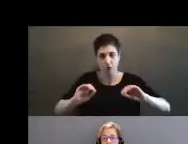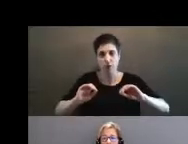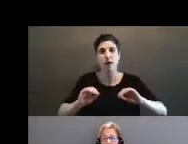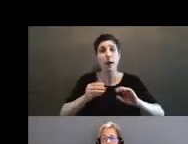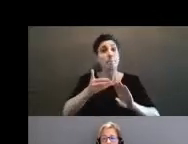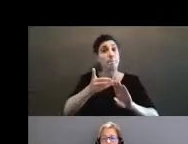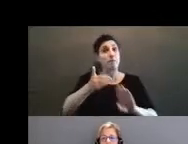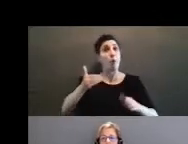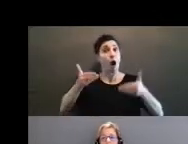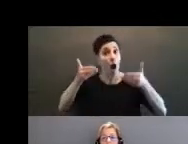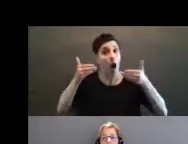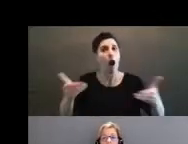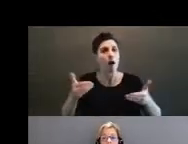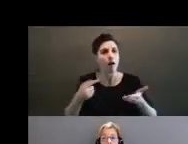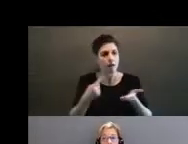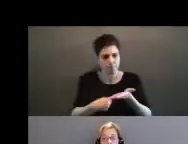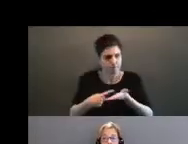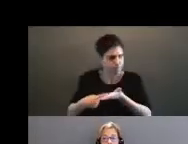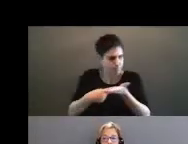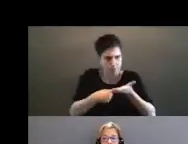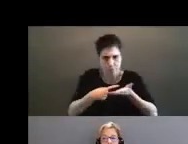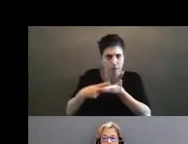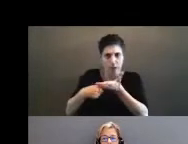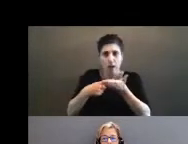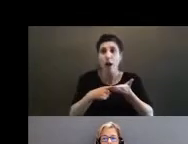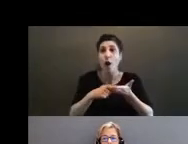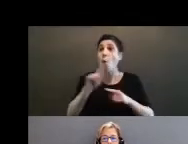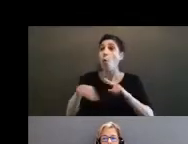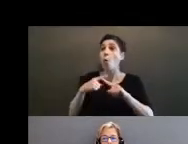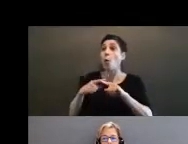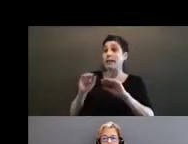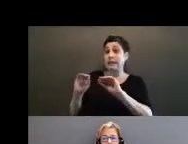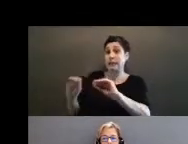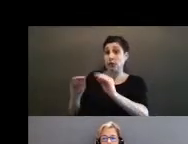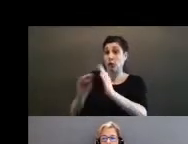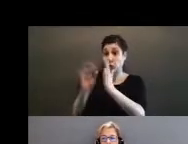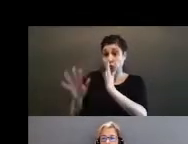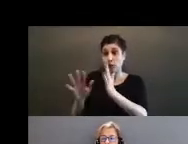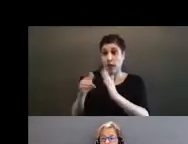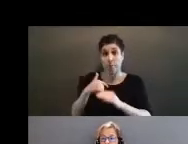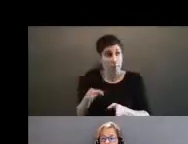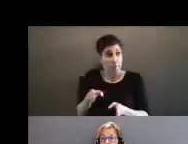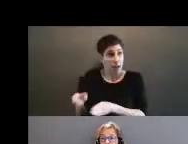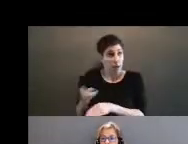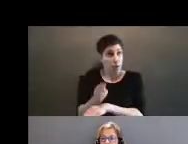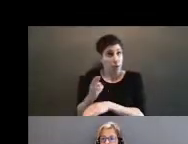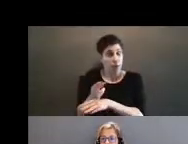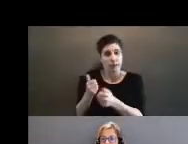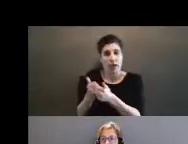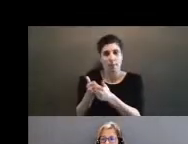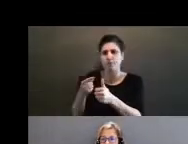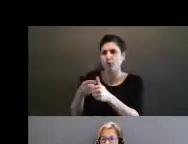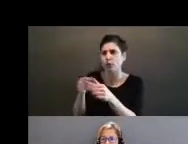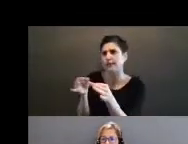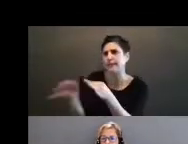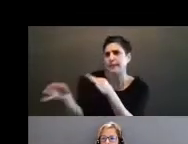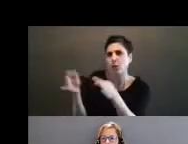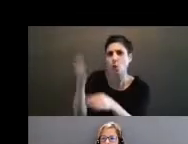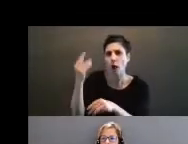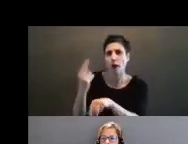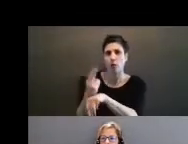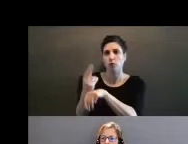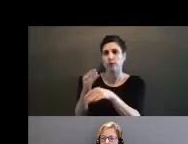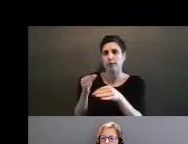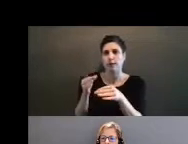first with people about the why. And I think that's particularly important when it comes to an adult learner audience. They